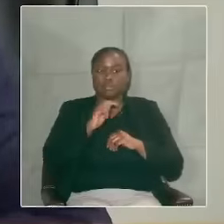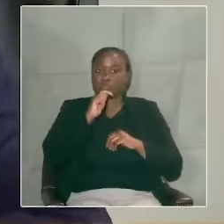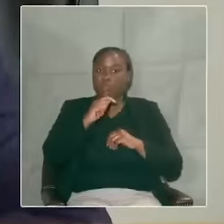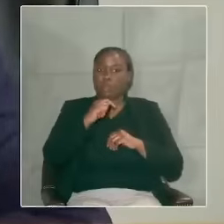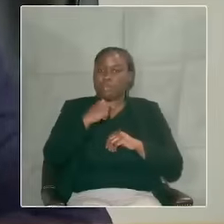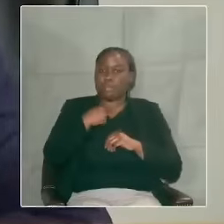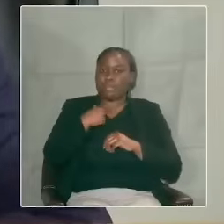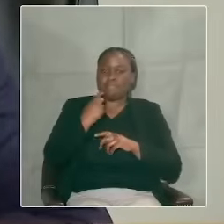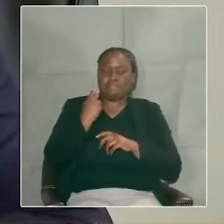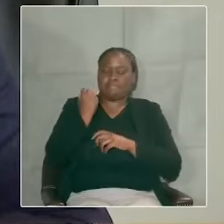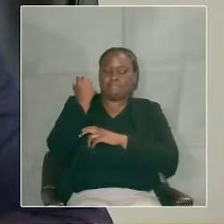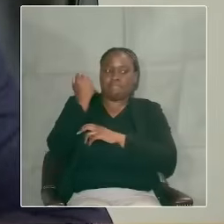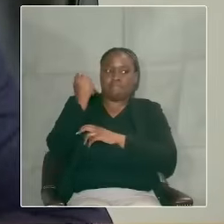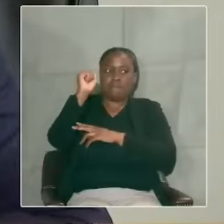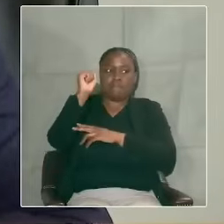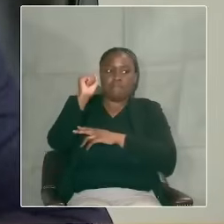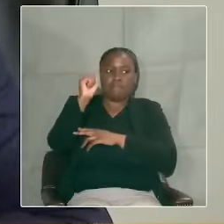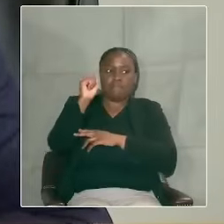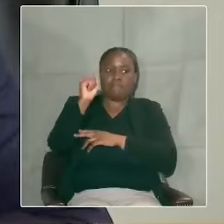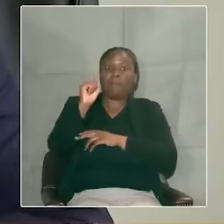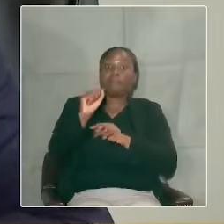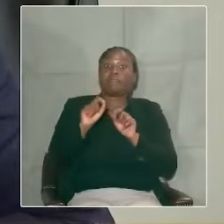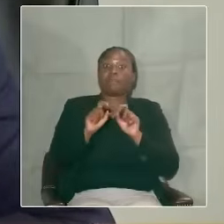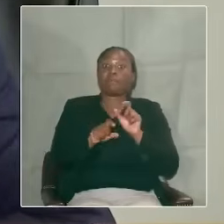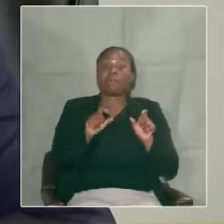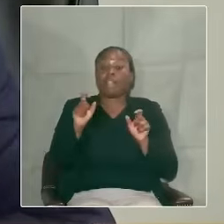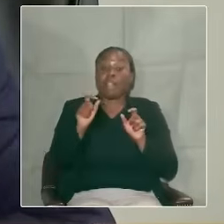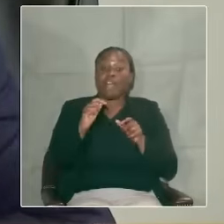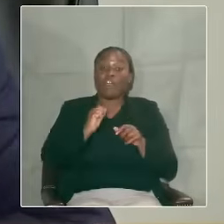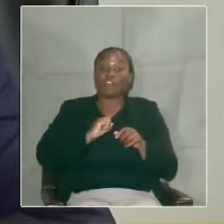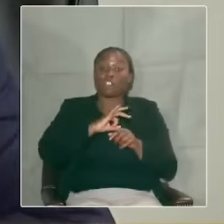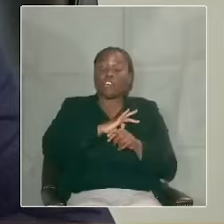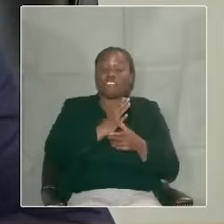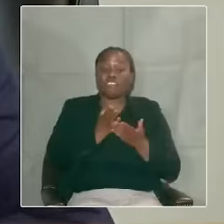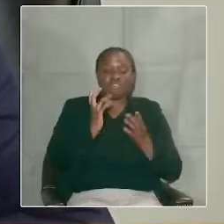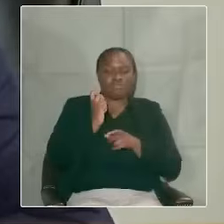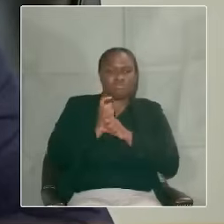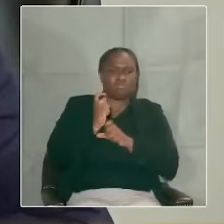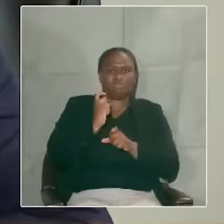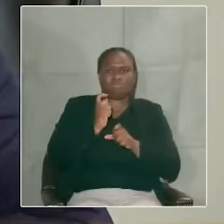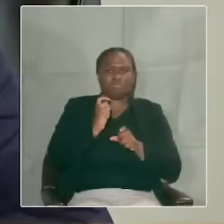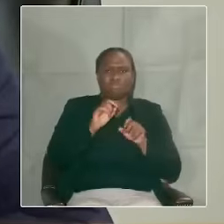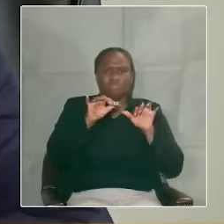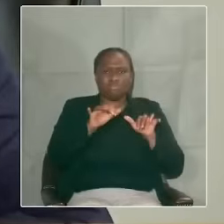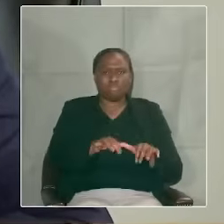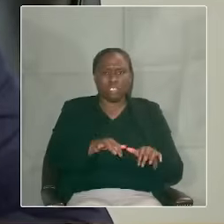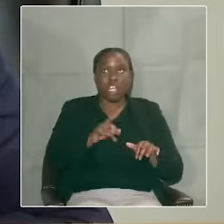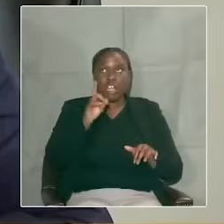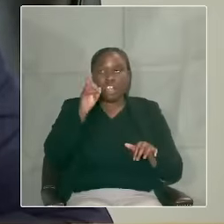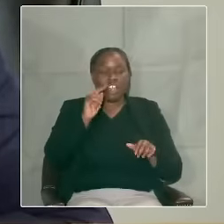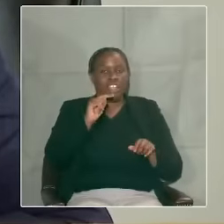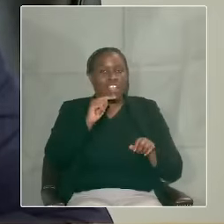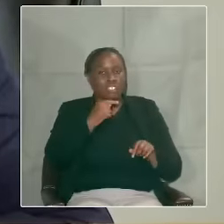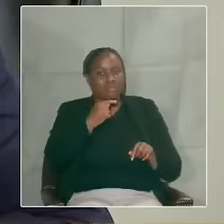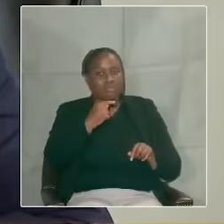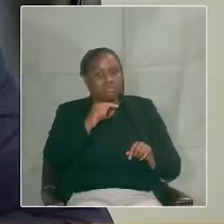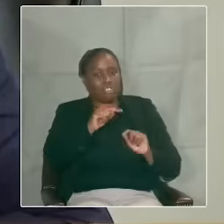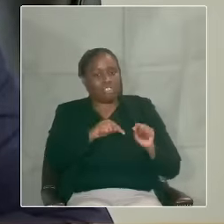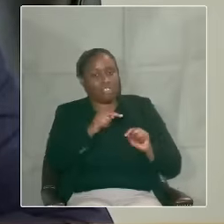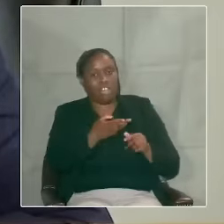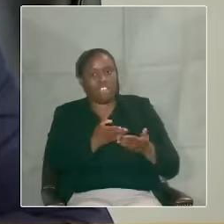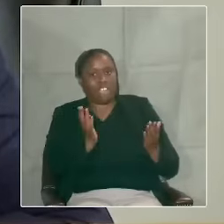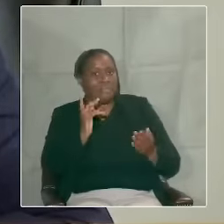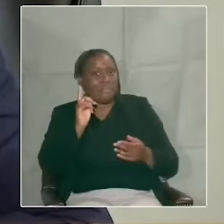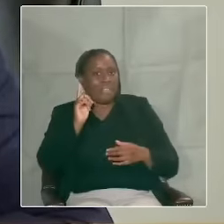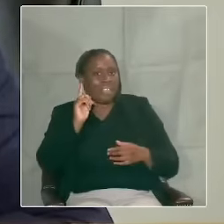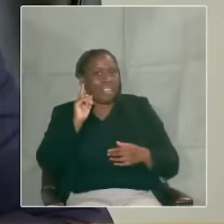out that instruction, I would have been accused of insubordination, since all that was required